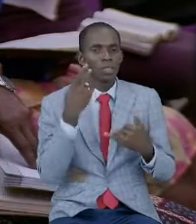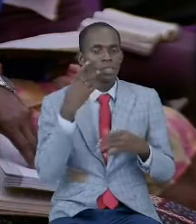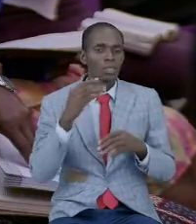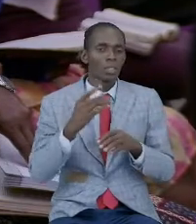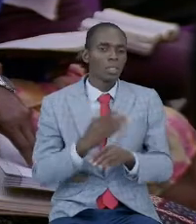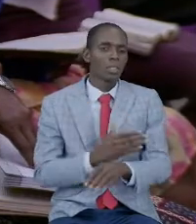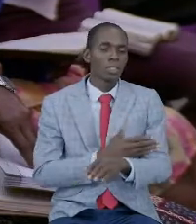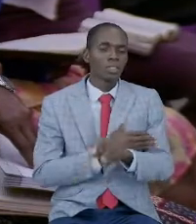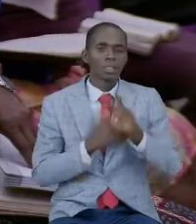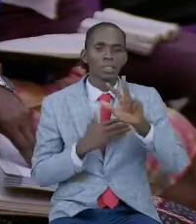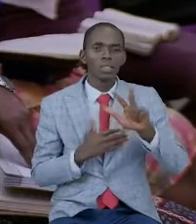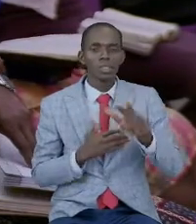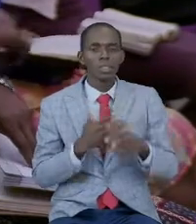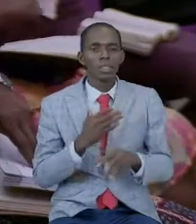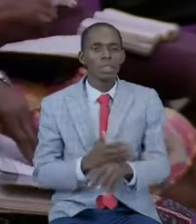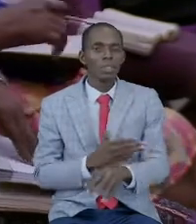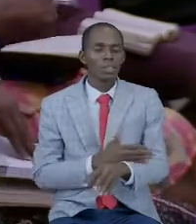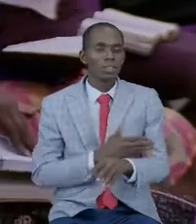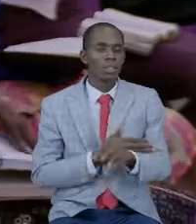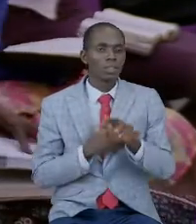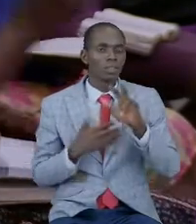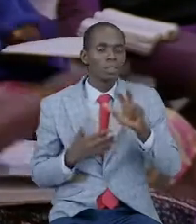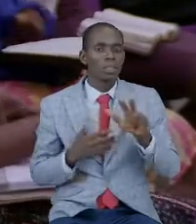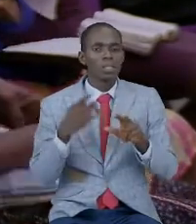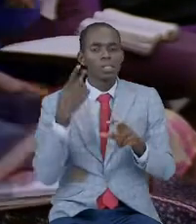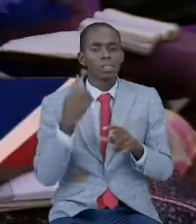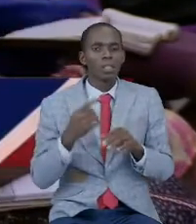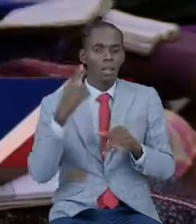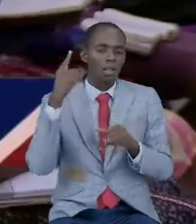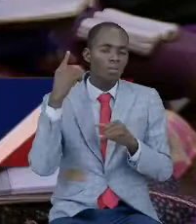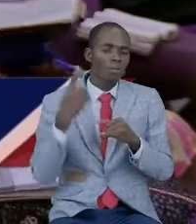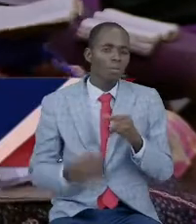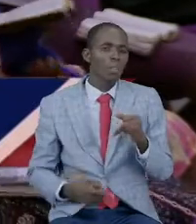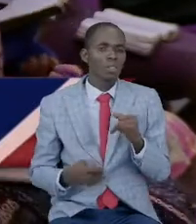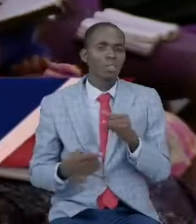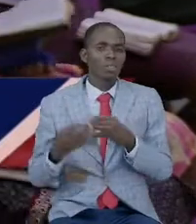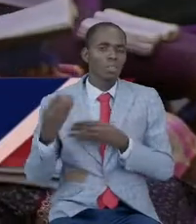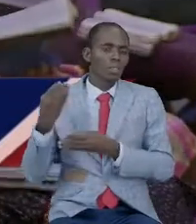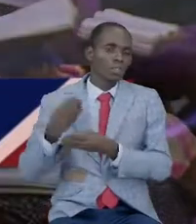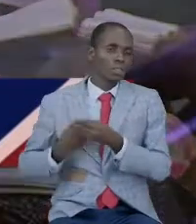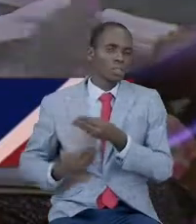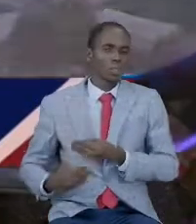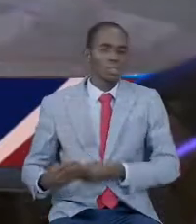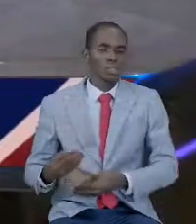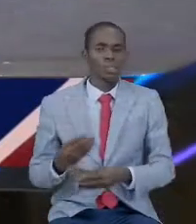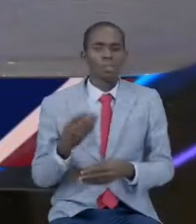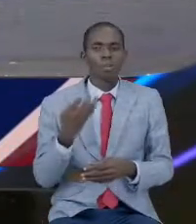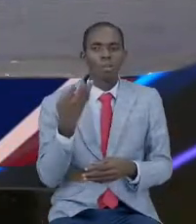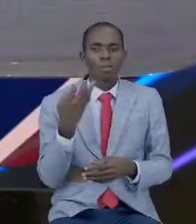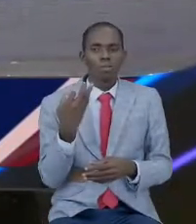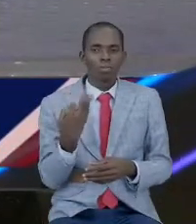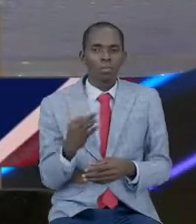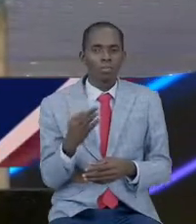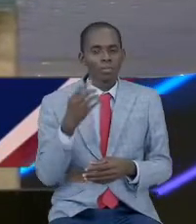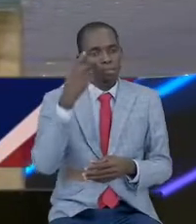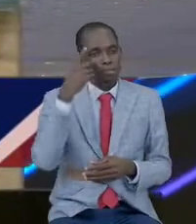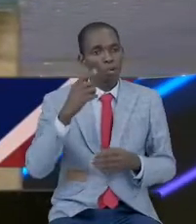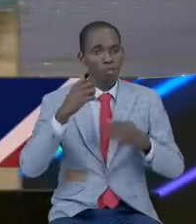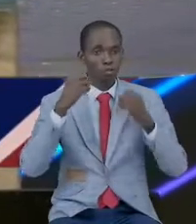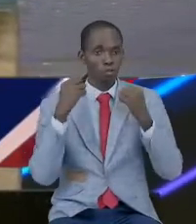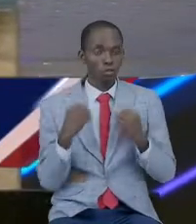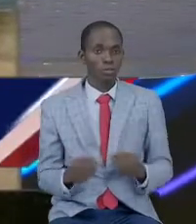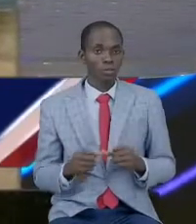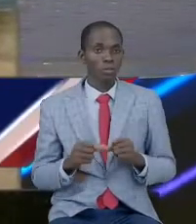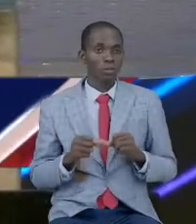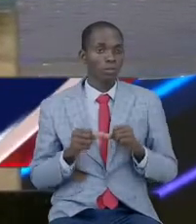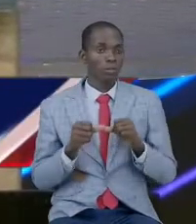three. Number three here, the final inheritance for firm steadfastness.